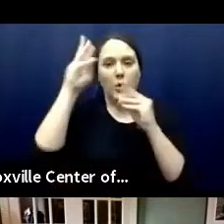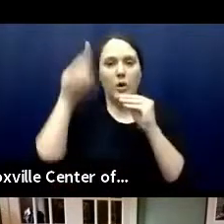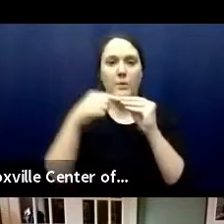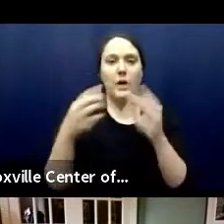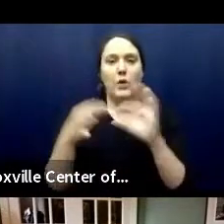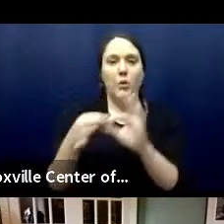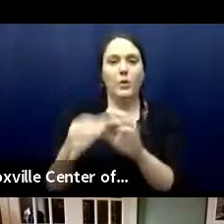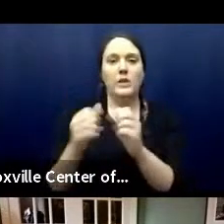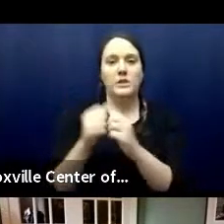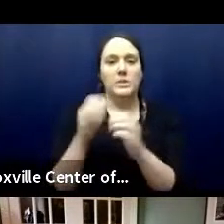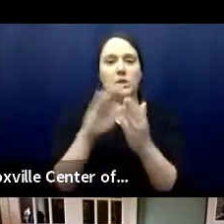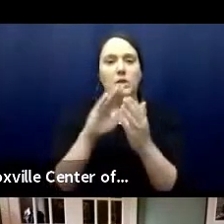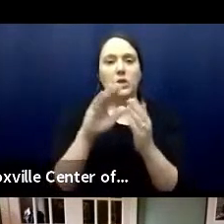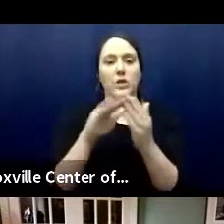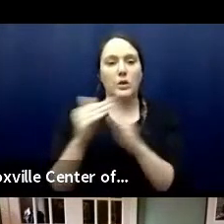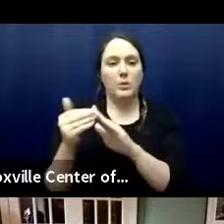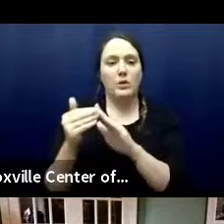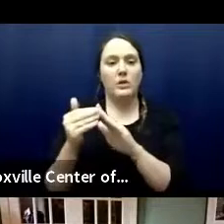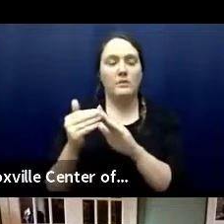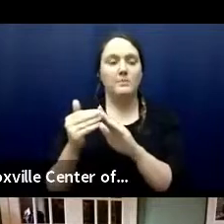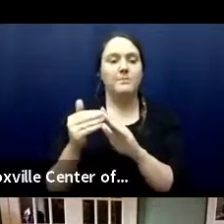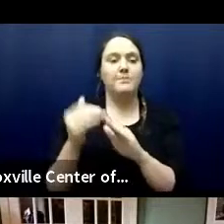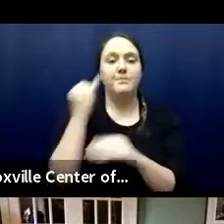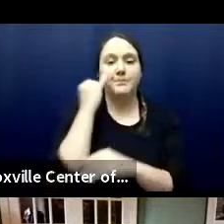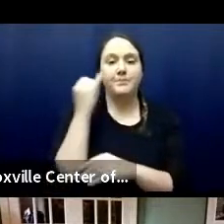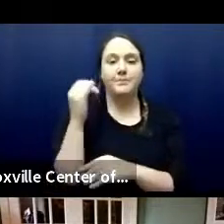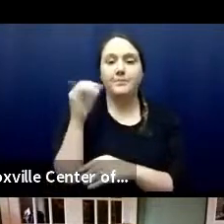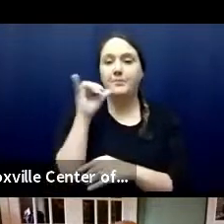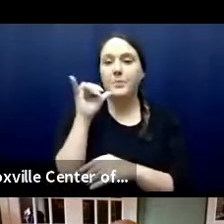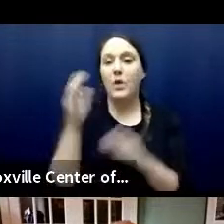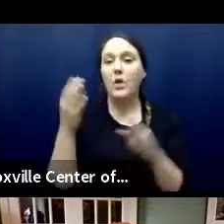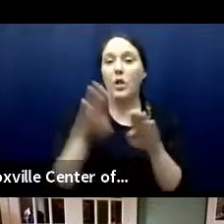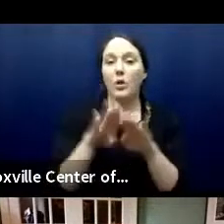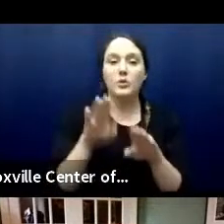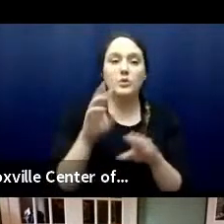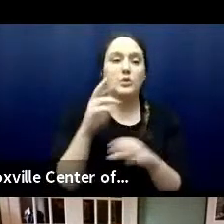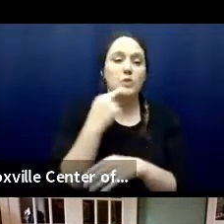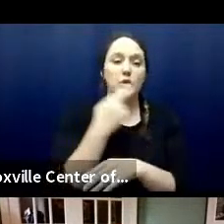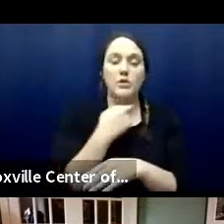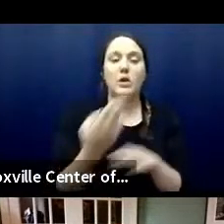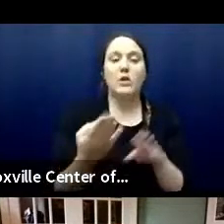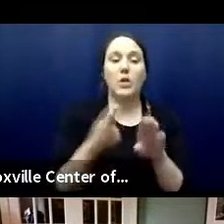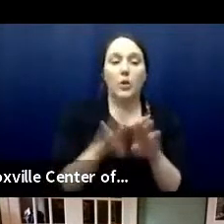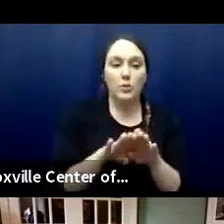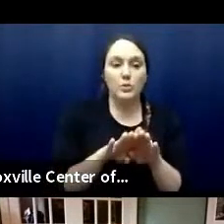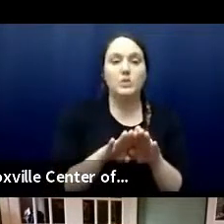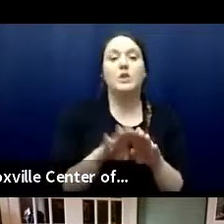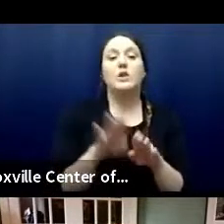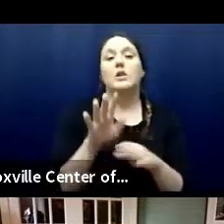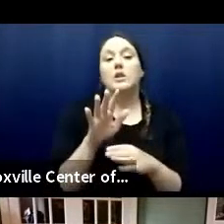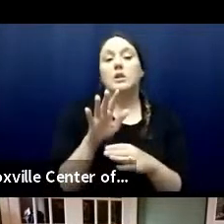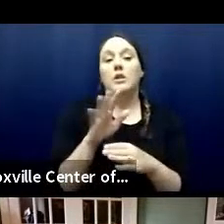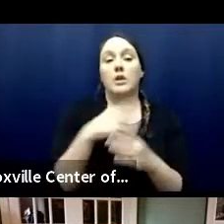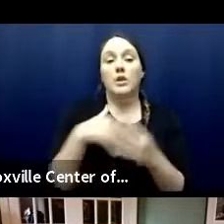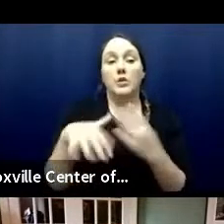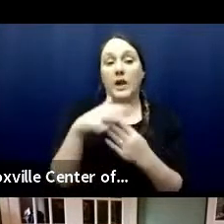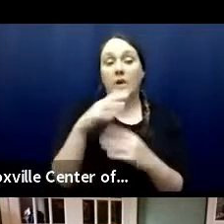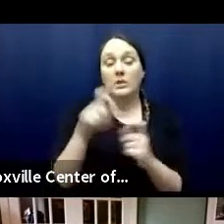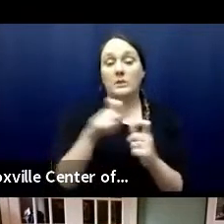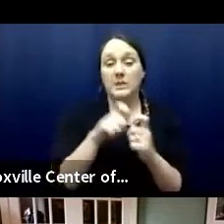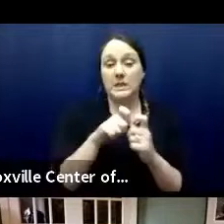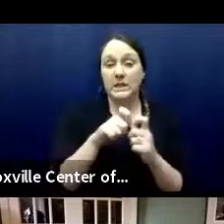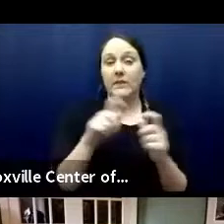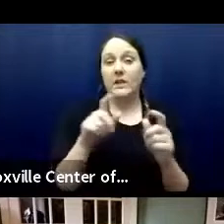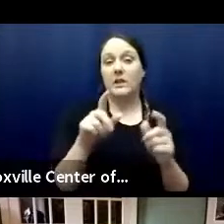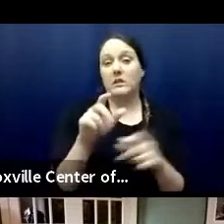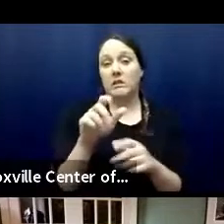at large. In this case, if you were to do a bar closure or a restaurant closure around specific that geographical